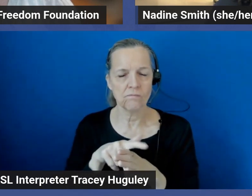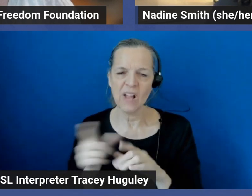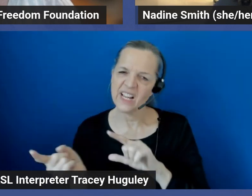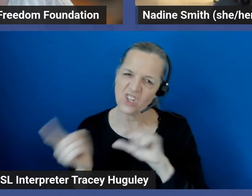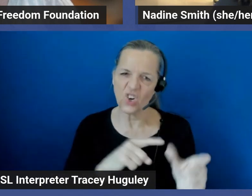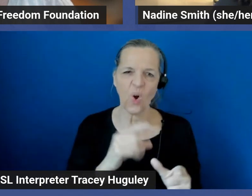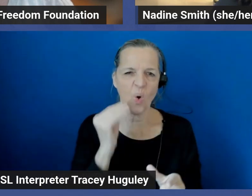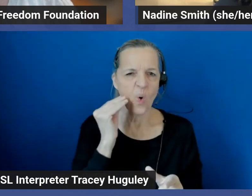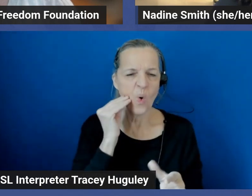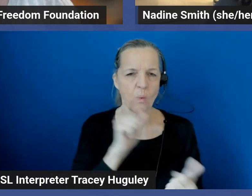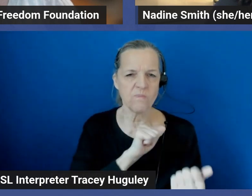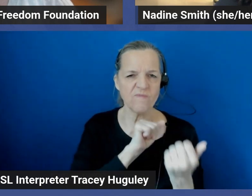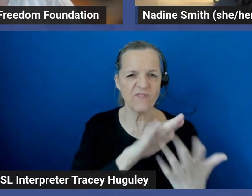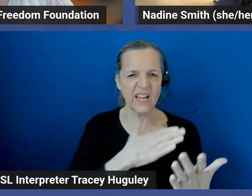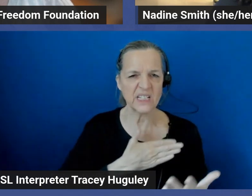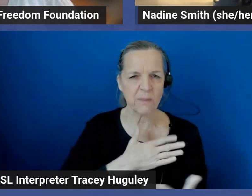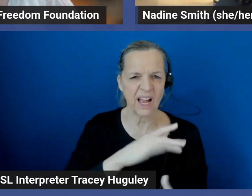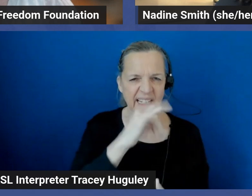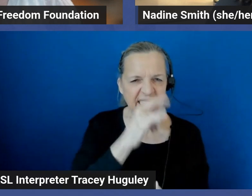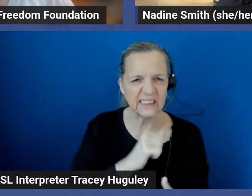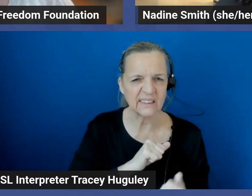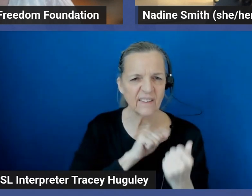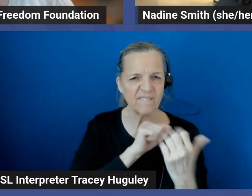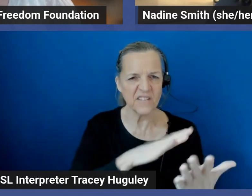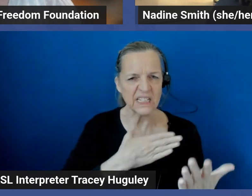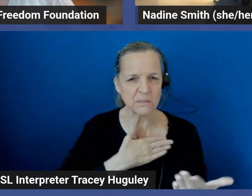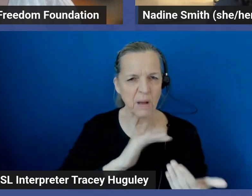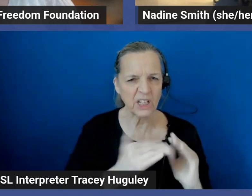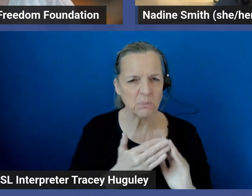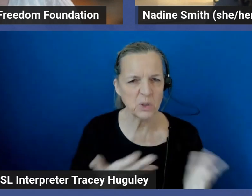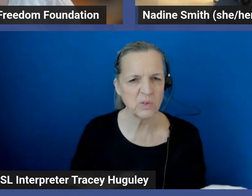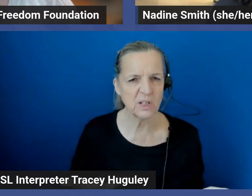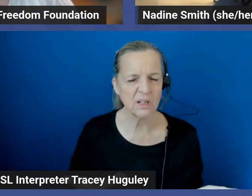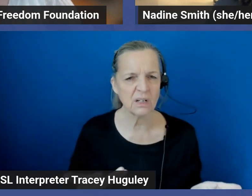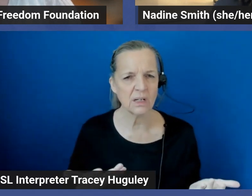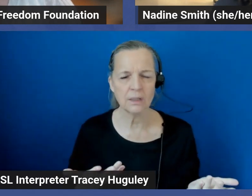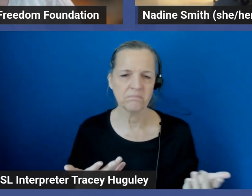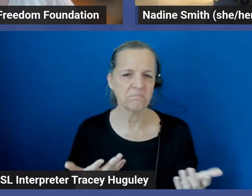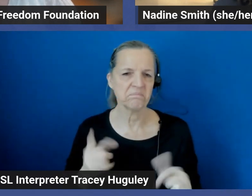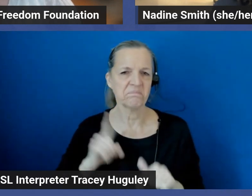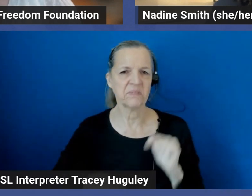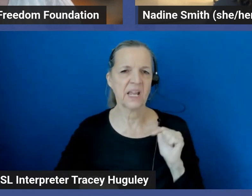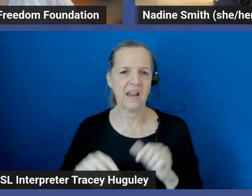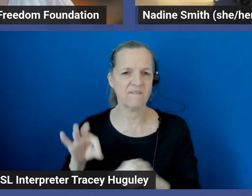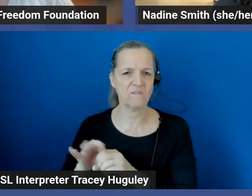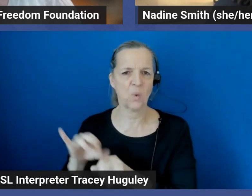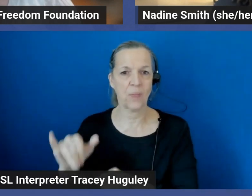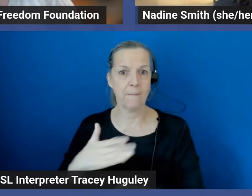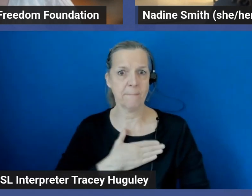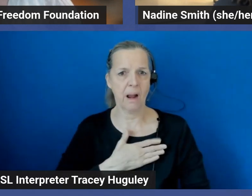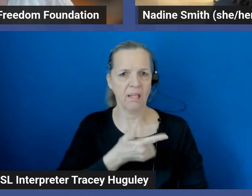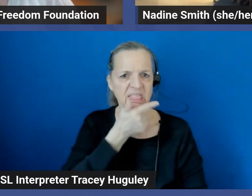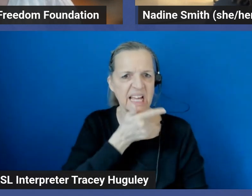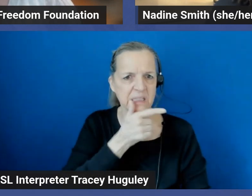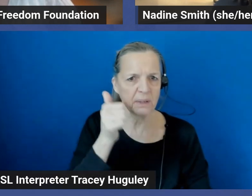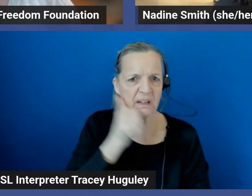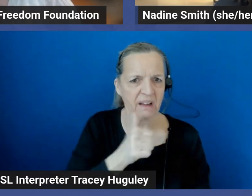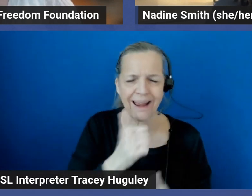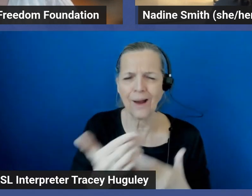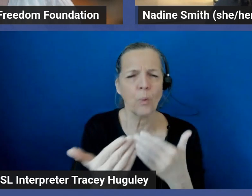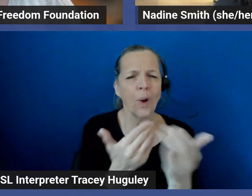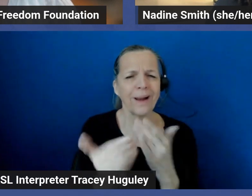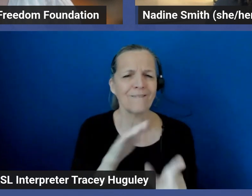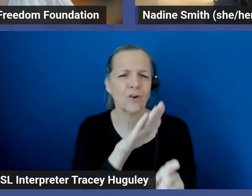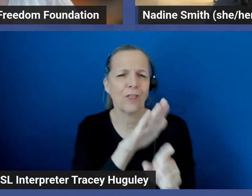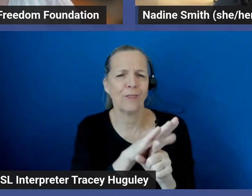and face my kids. I got to go home and face my community, my, lesbian aunt, or whatever it is in their own